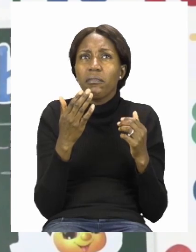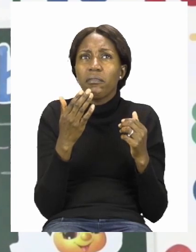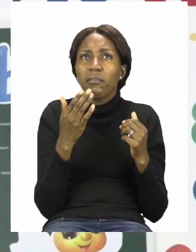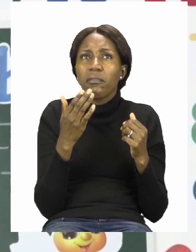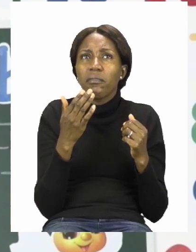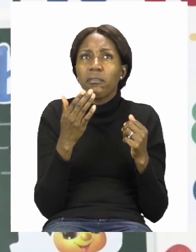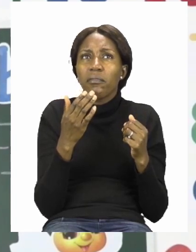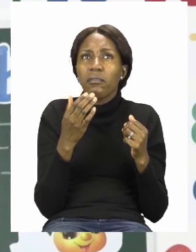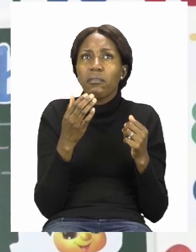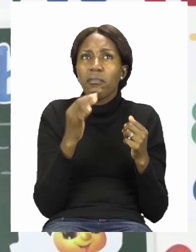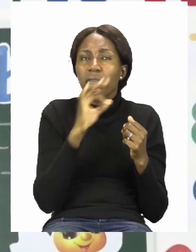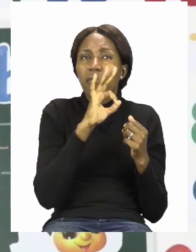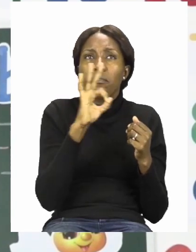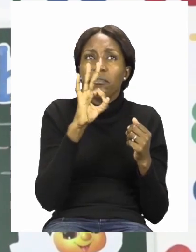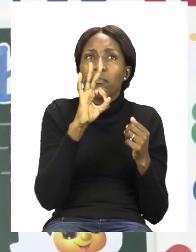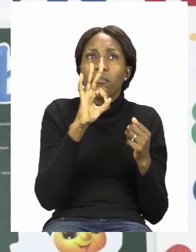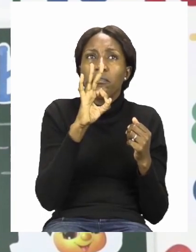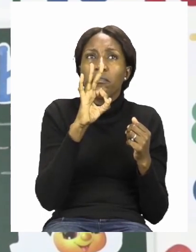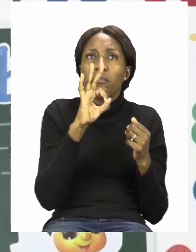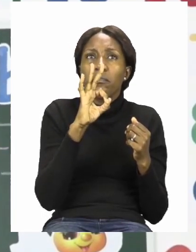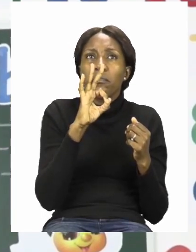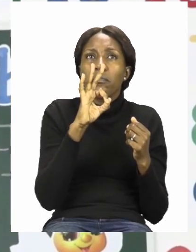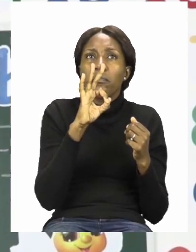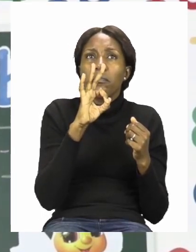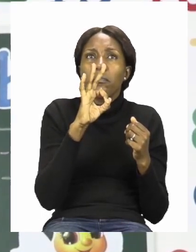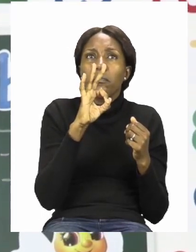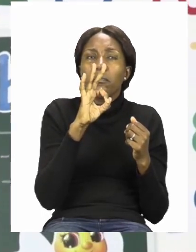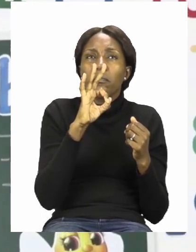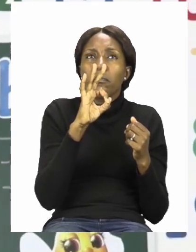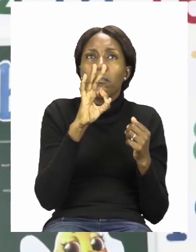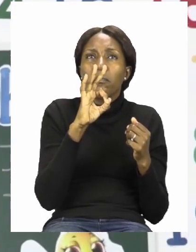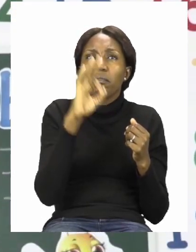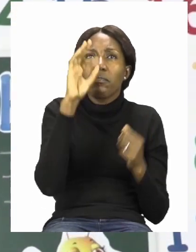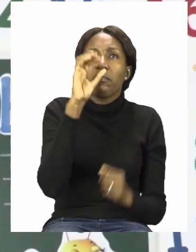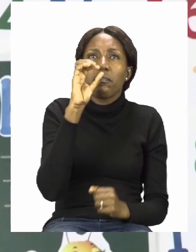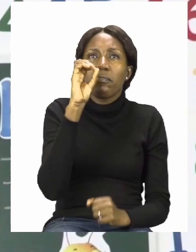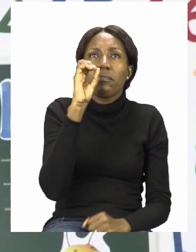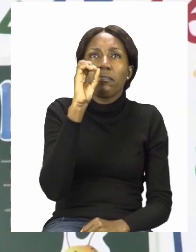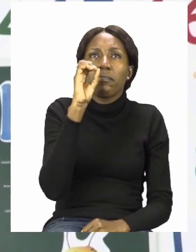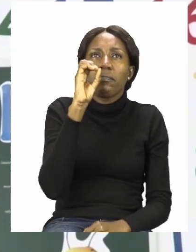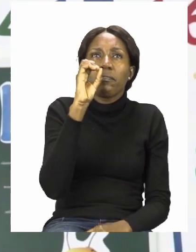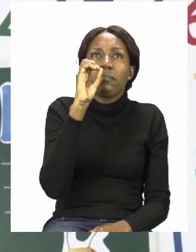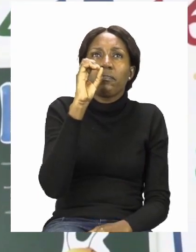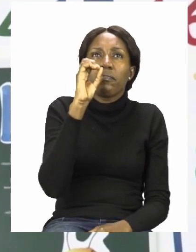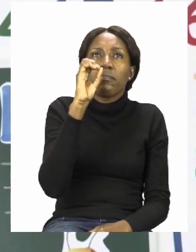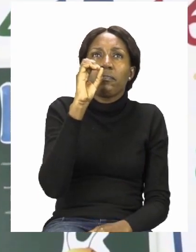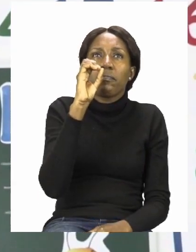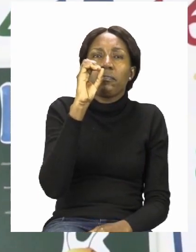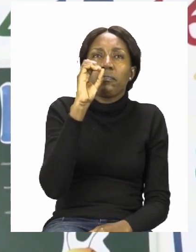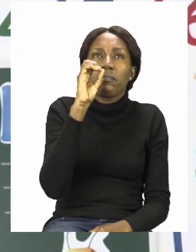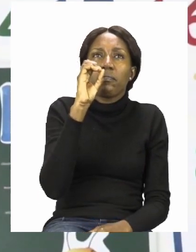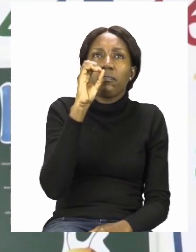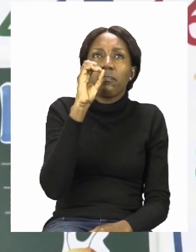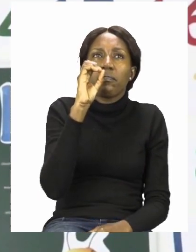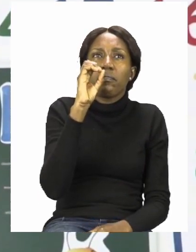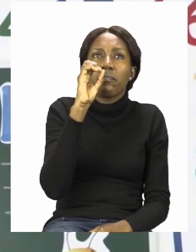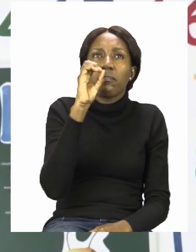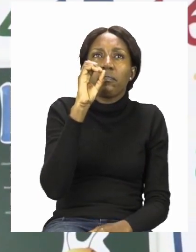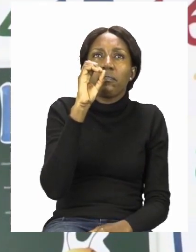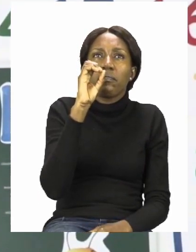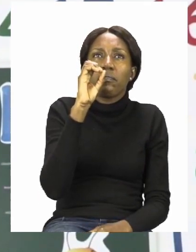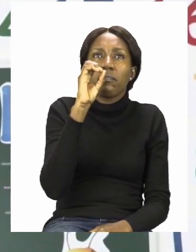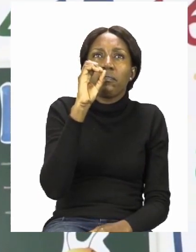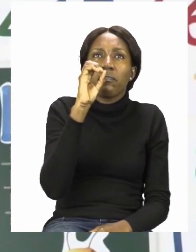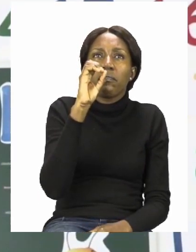f is the only one on this side. Now we need to look for an o. There's an o here, but